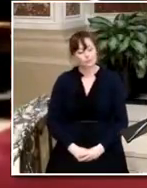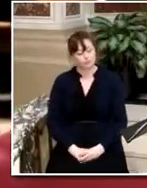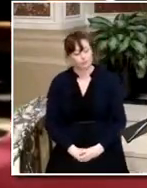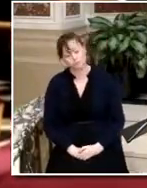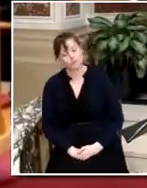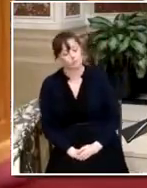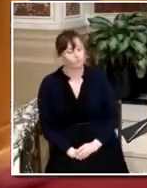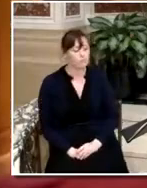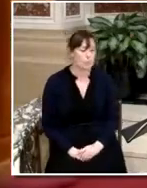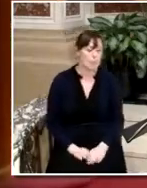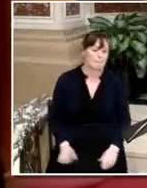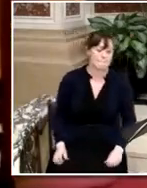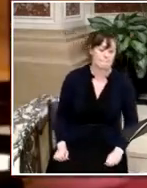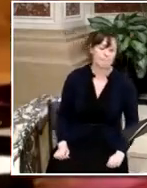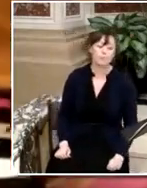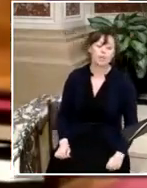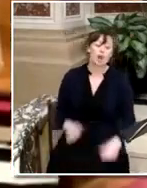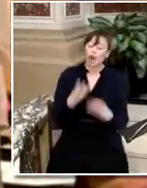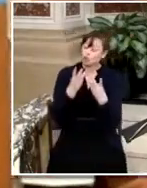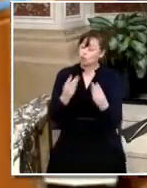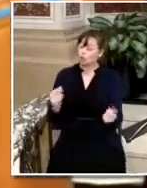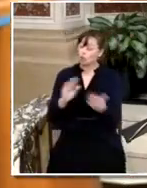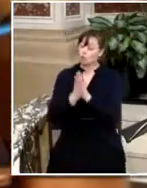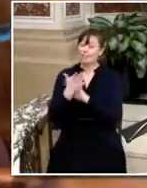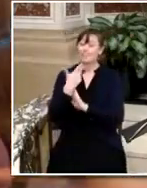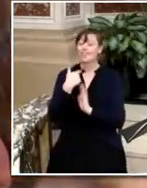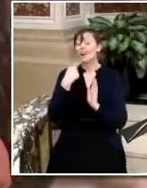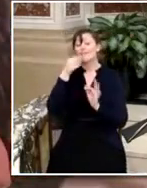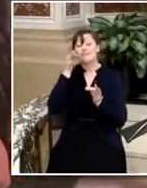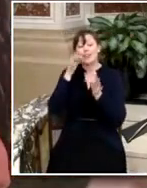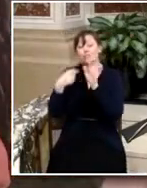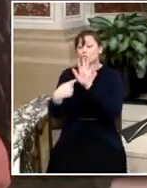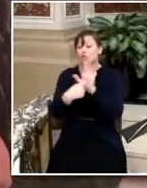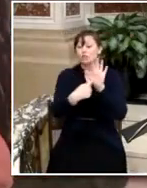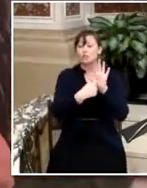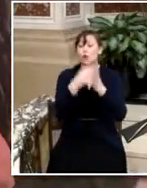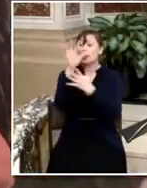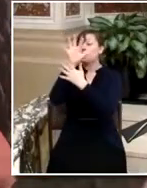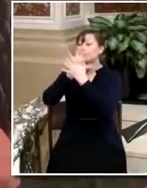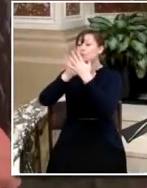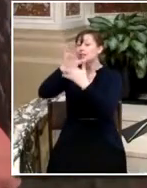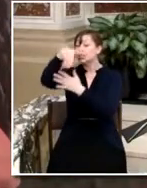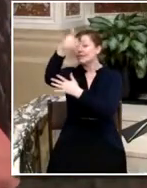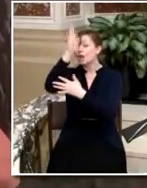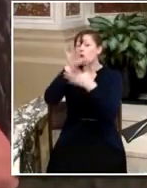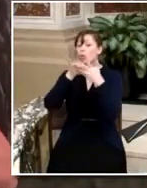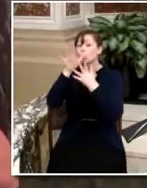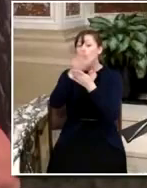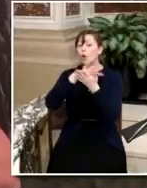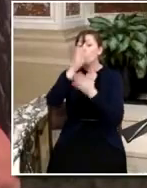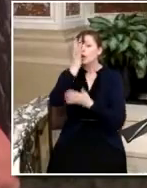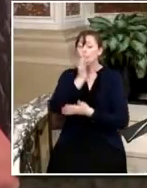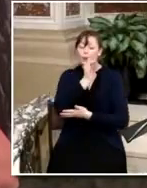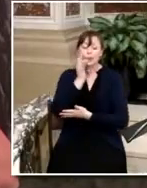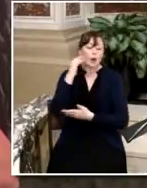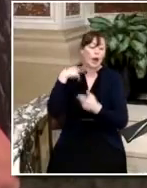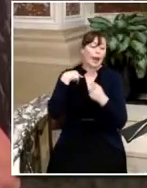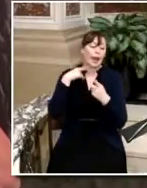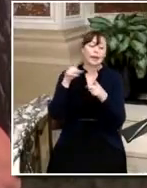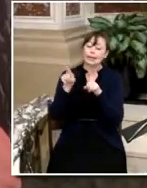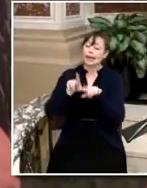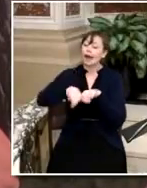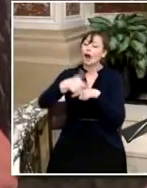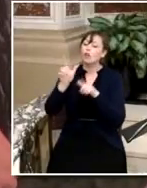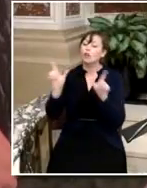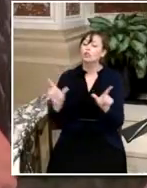Are you resolved to be faithful stewards to the mysteries of God in the Holy Eucharist and the other